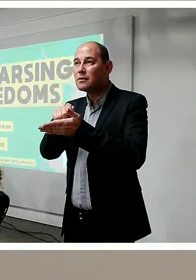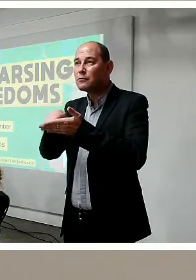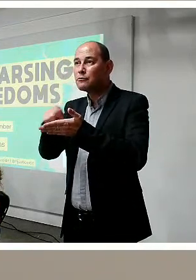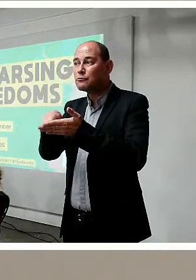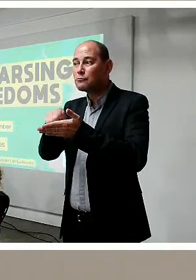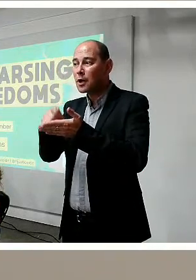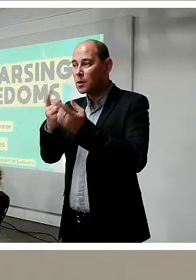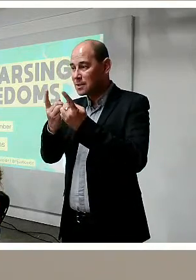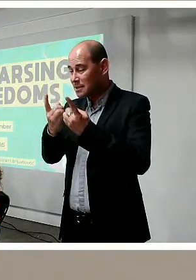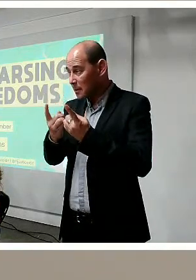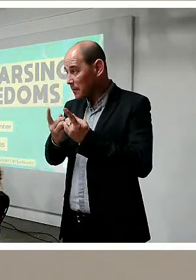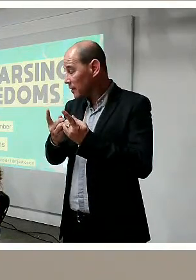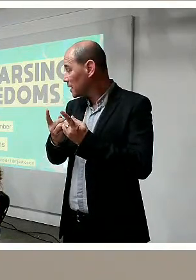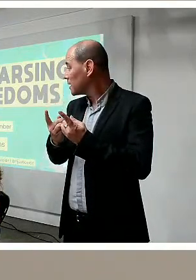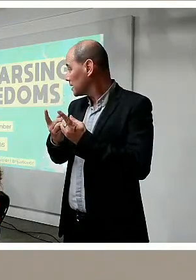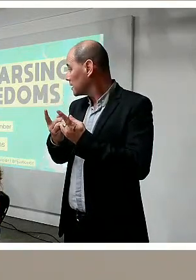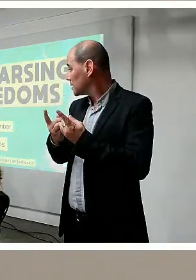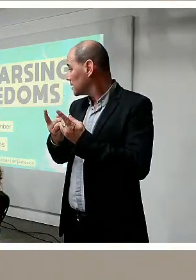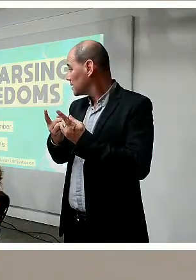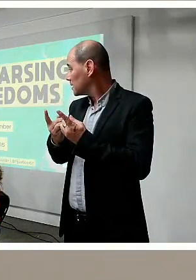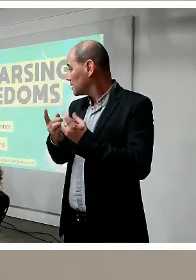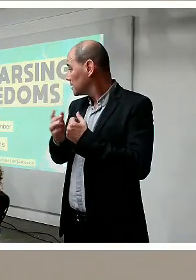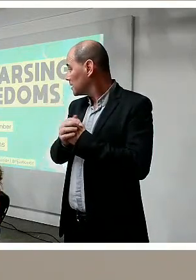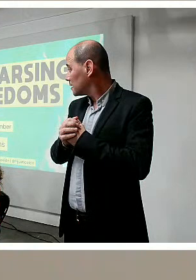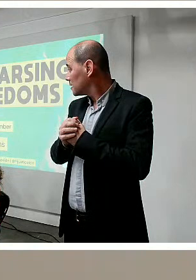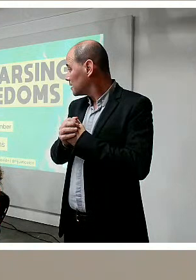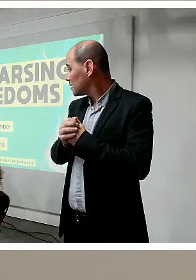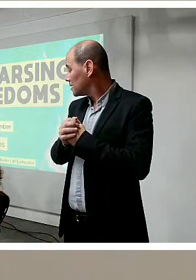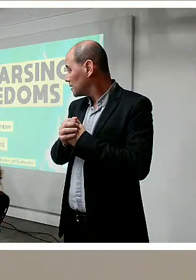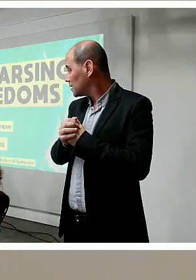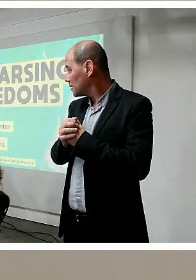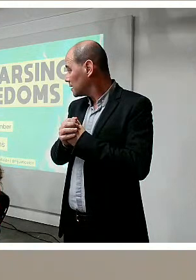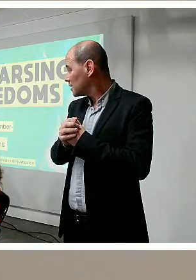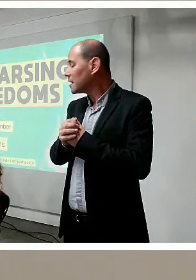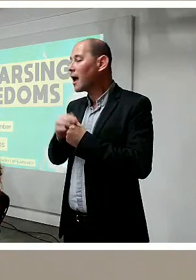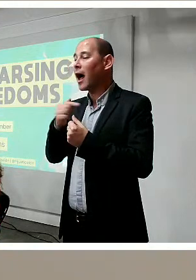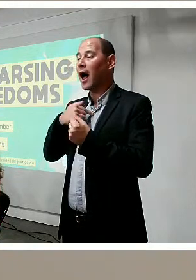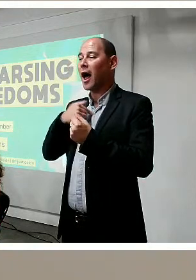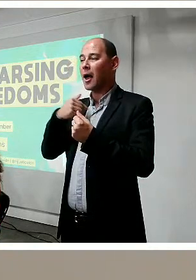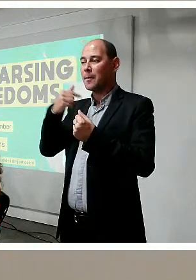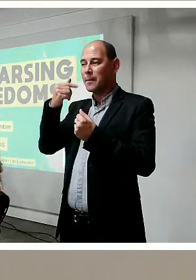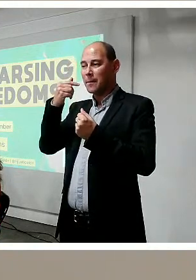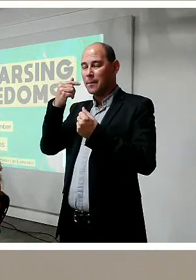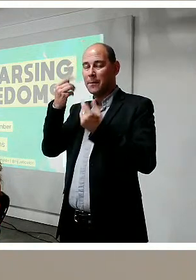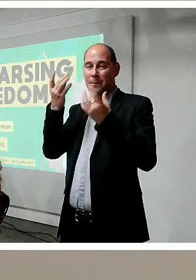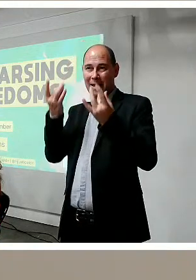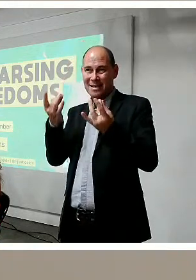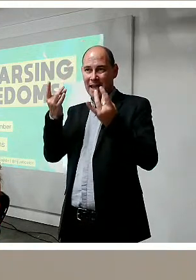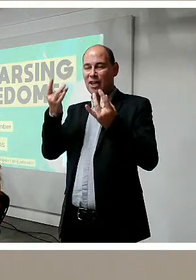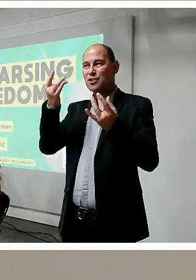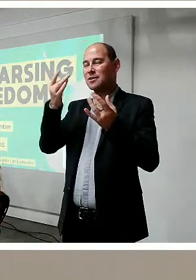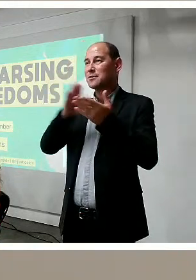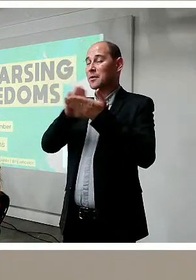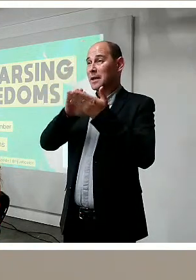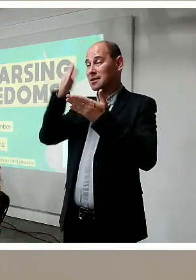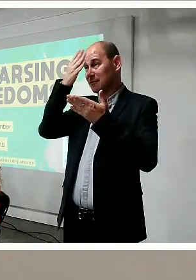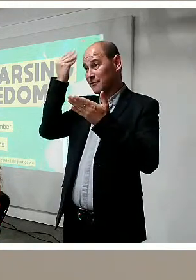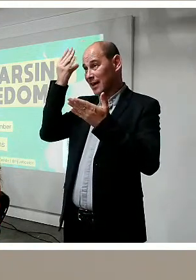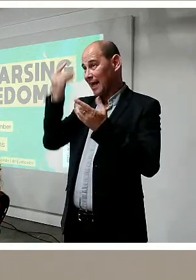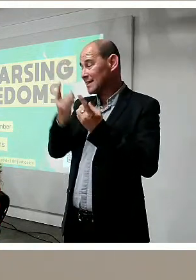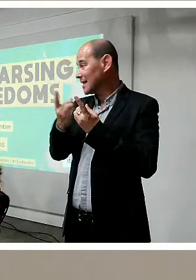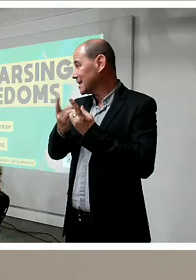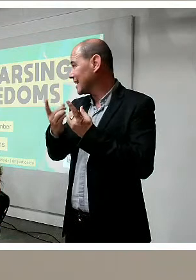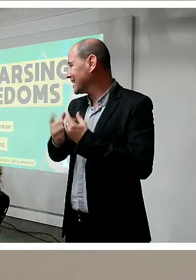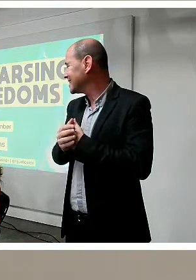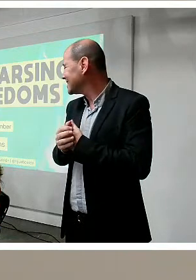pain flare-up, and so lots of medication, so I'm a bit absent-minded. So I wrote something, so I'm going to read.